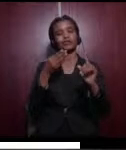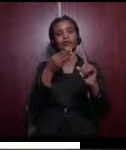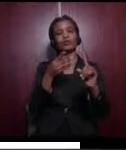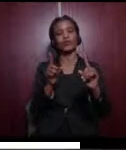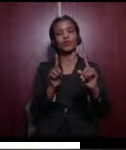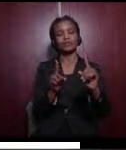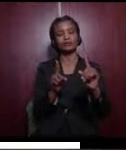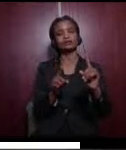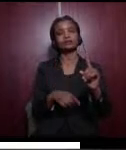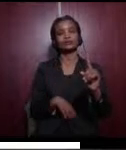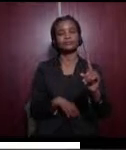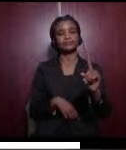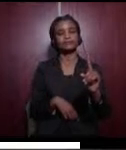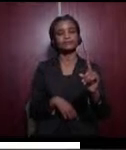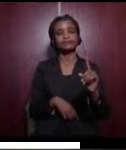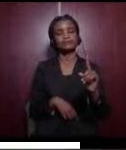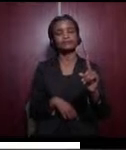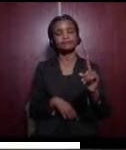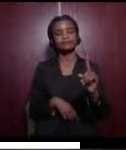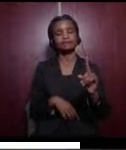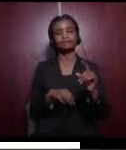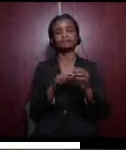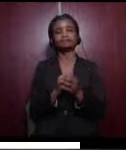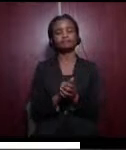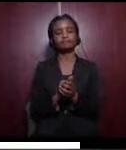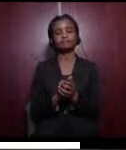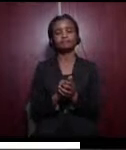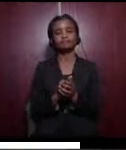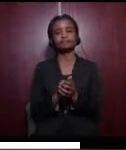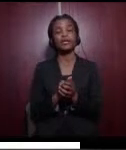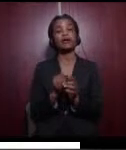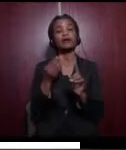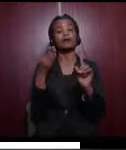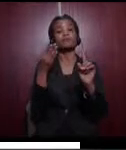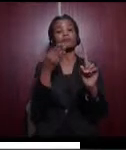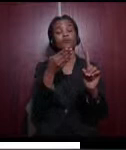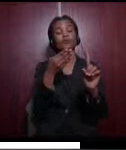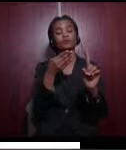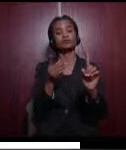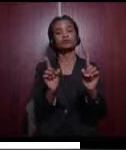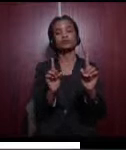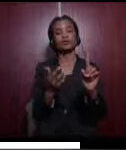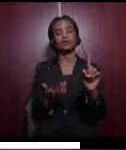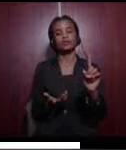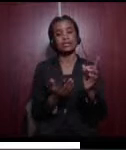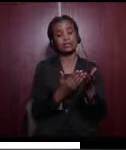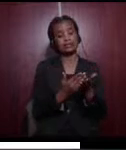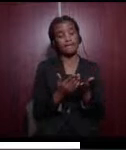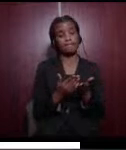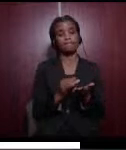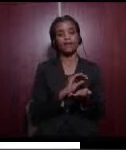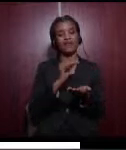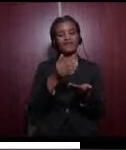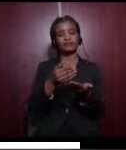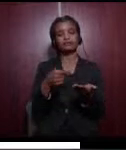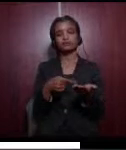act had a specific purpose, of which those purpose, the purpose of some of the funds, now that we are